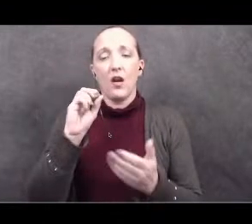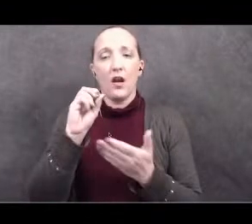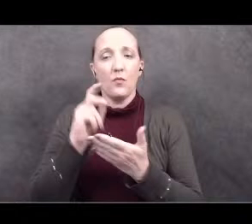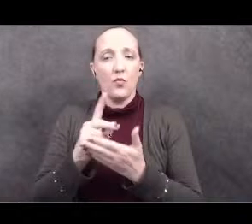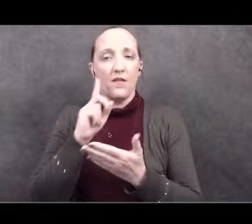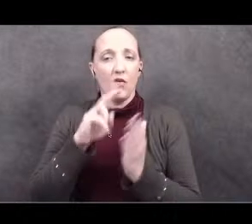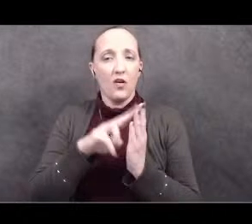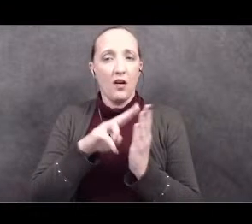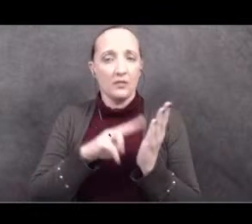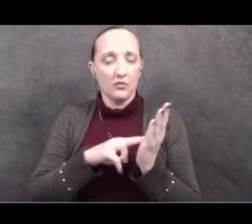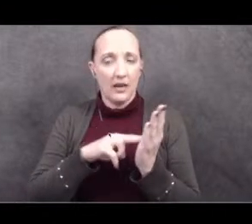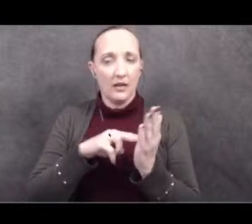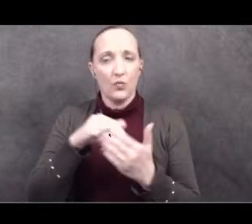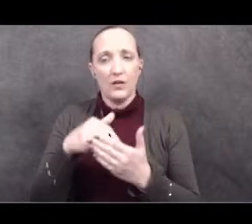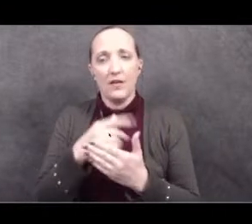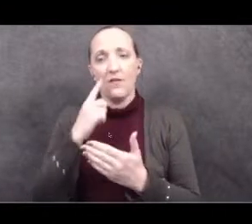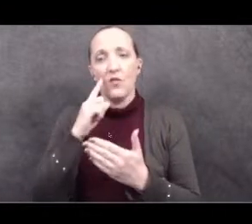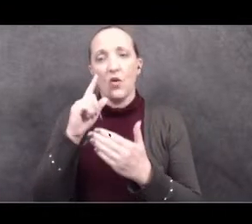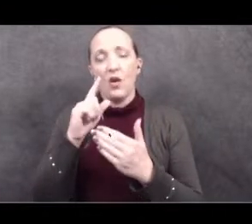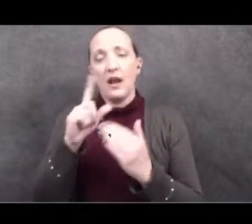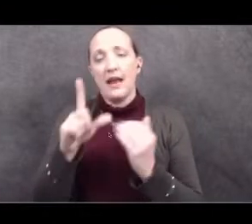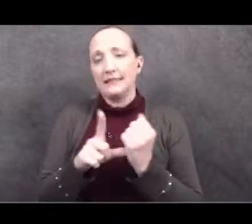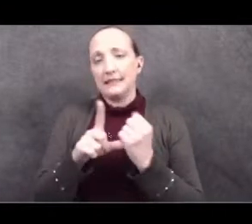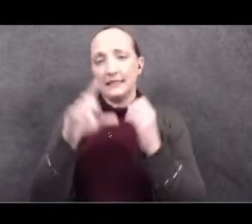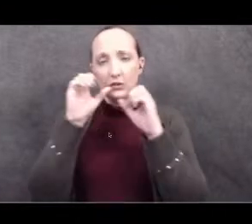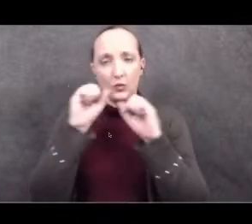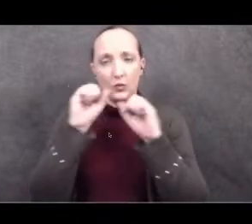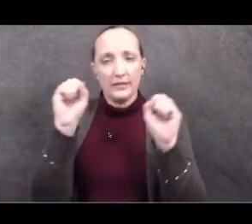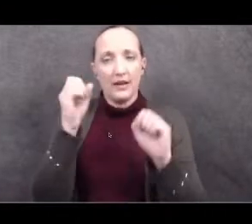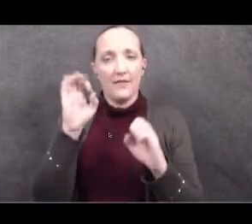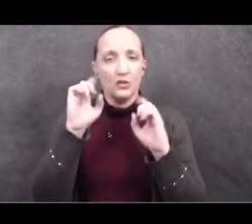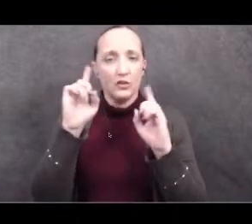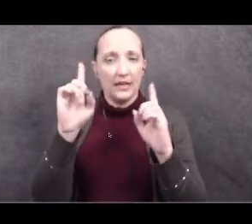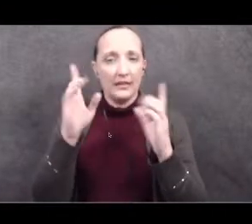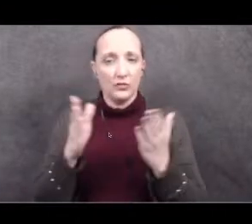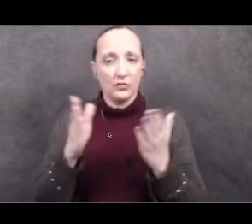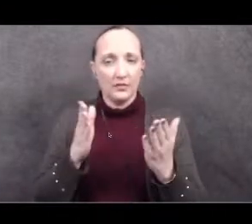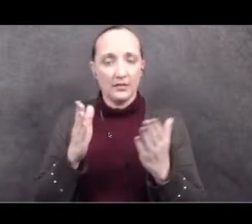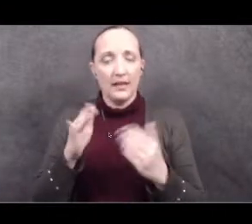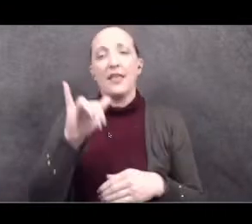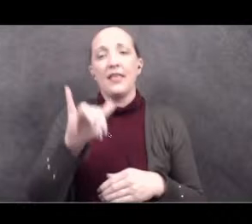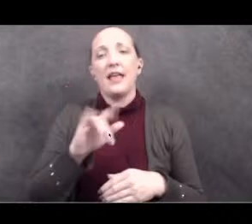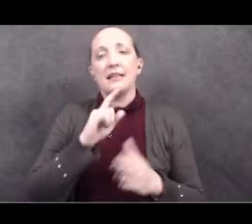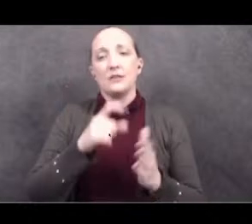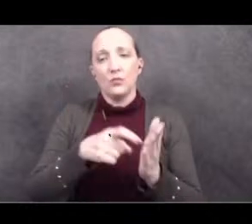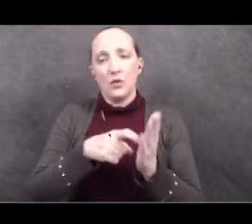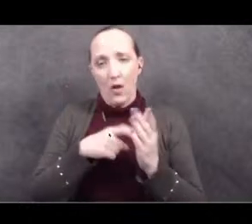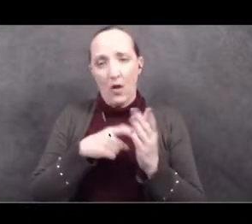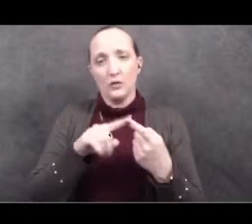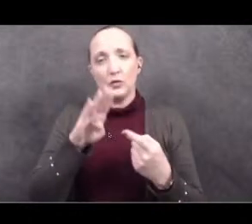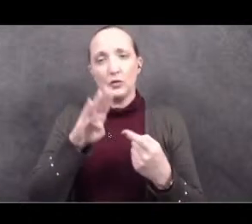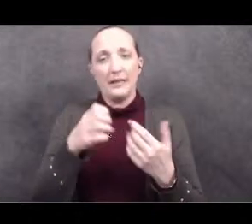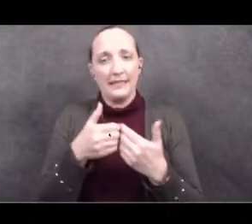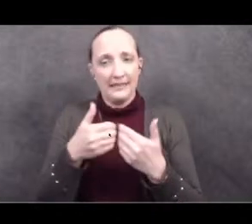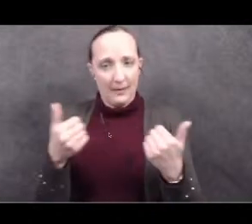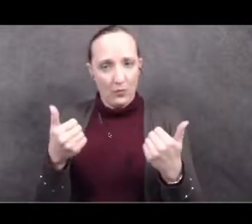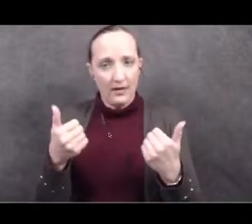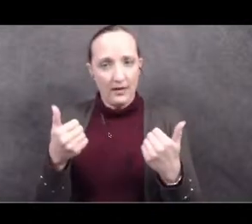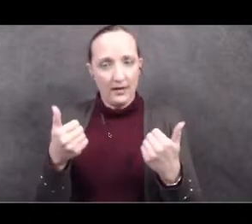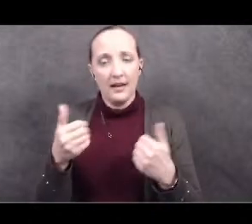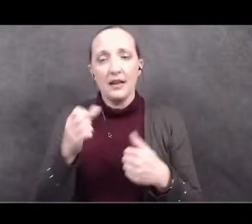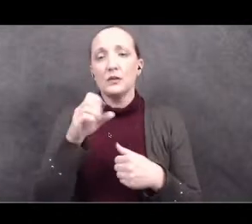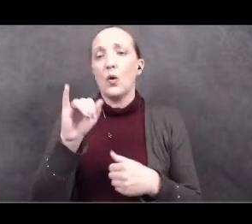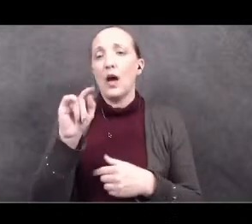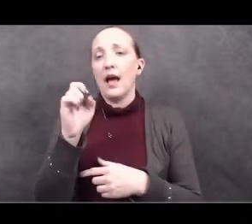for assistant superintendent of Educational Services uh we are required to take up this item separately and so that is why it was deferred so the item is before the